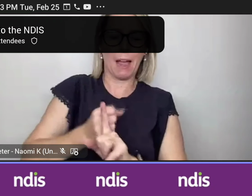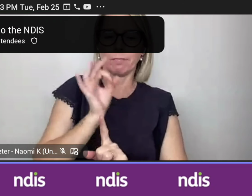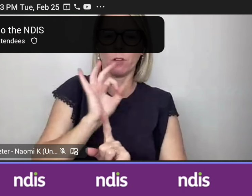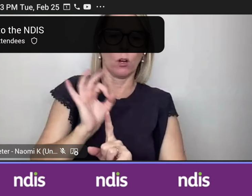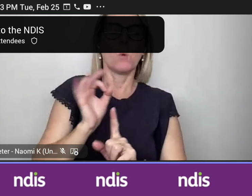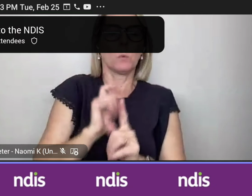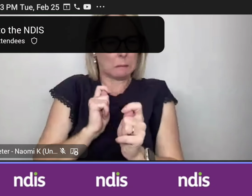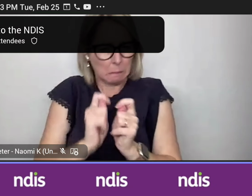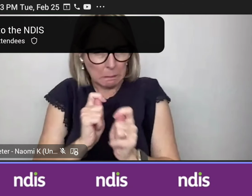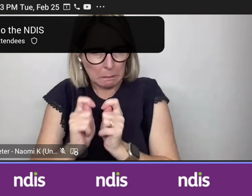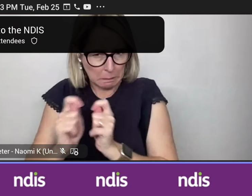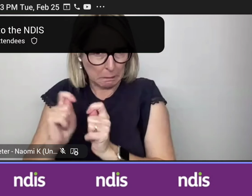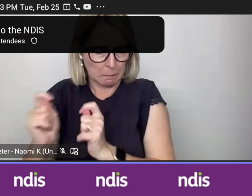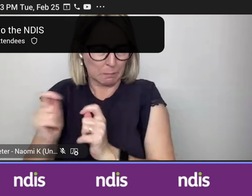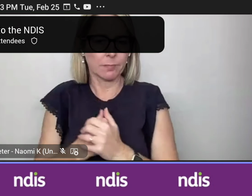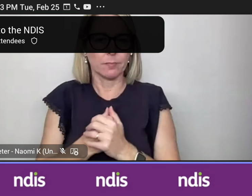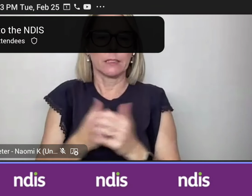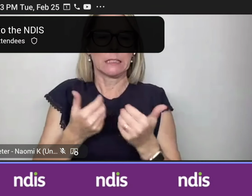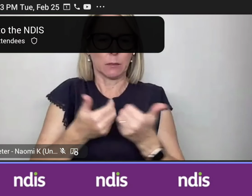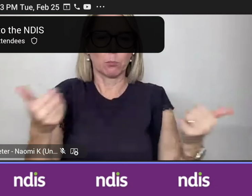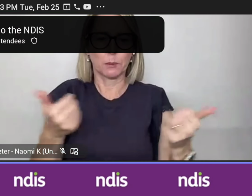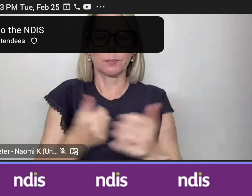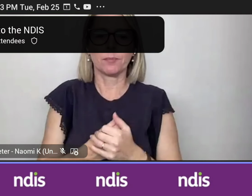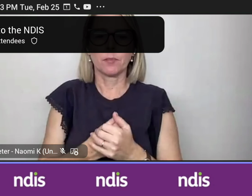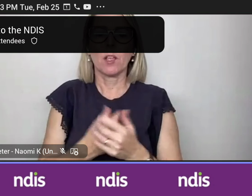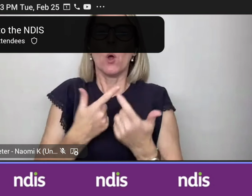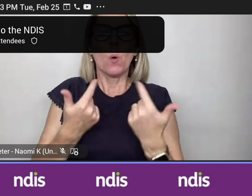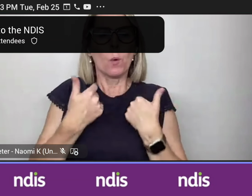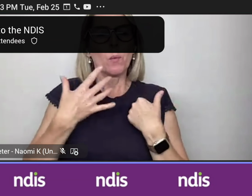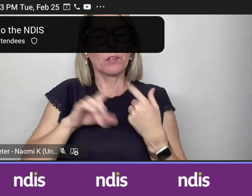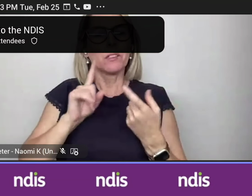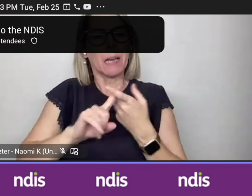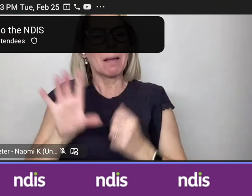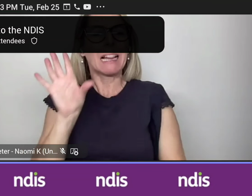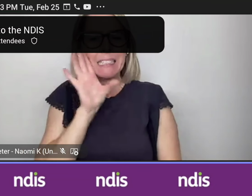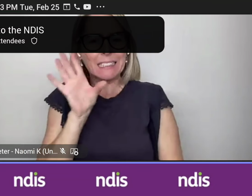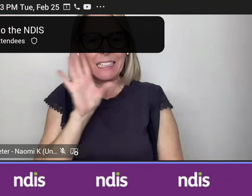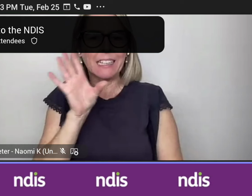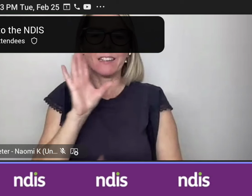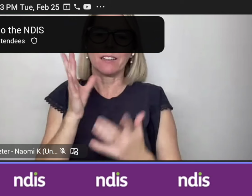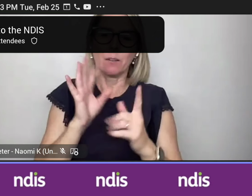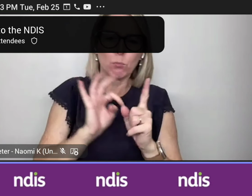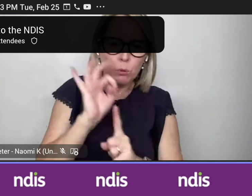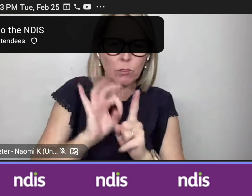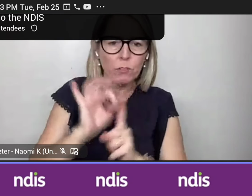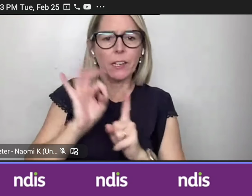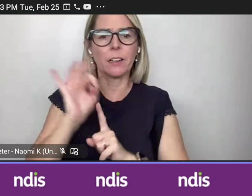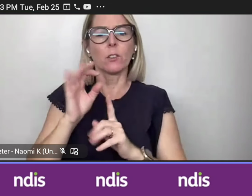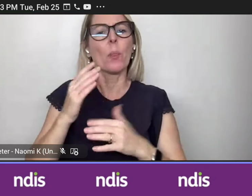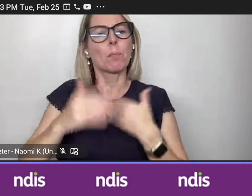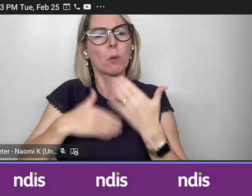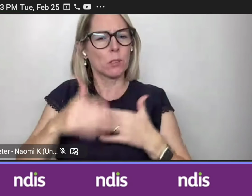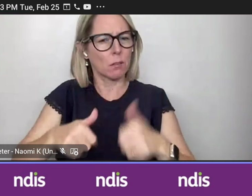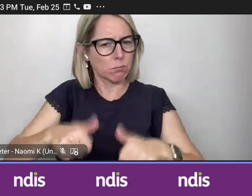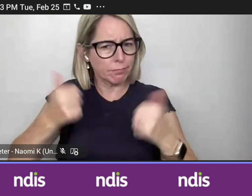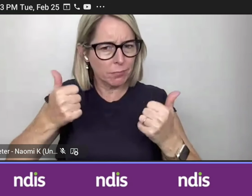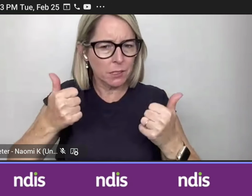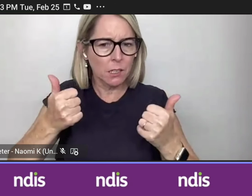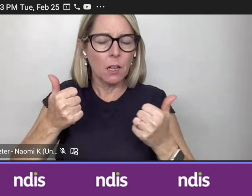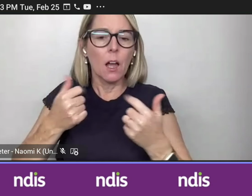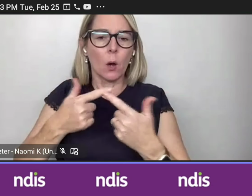to the process and also to reflect on the feedback that we receive along the way. So then from September, we